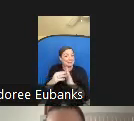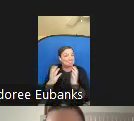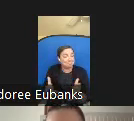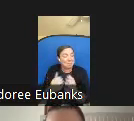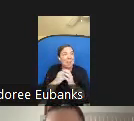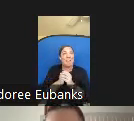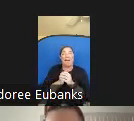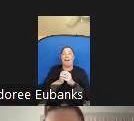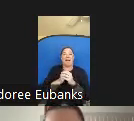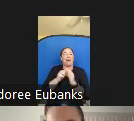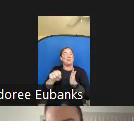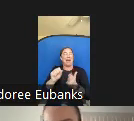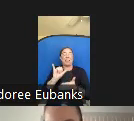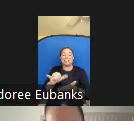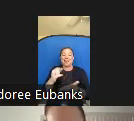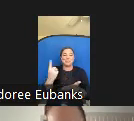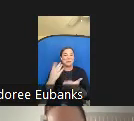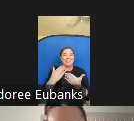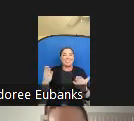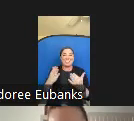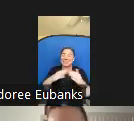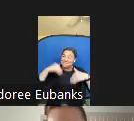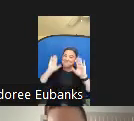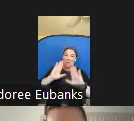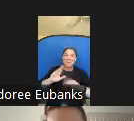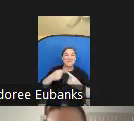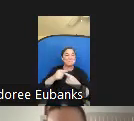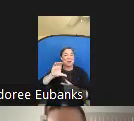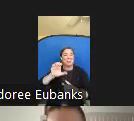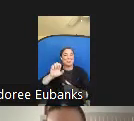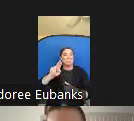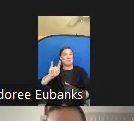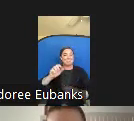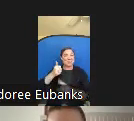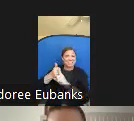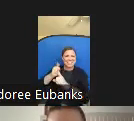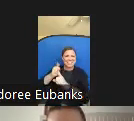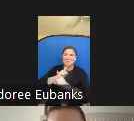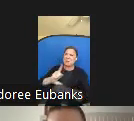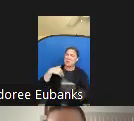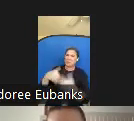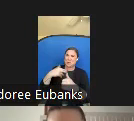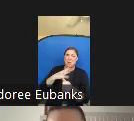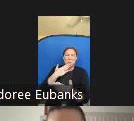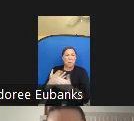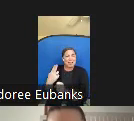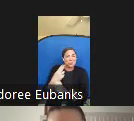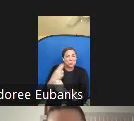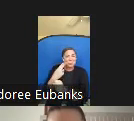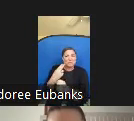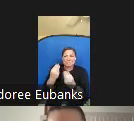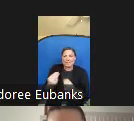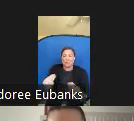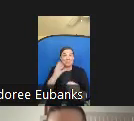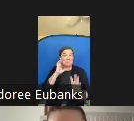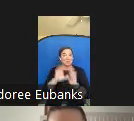This is one of the glorious things about ceramics, is it's just such a versatile material. Those images I showed you before showed just